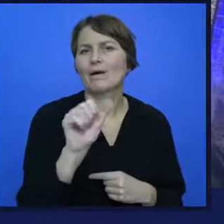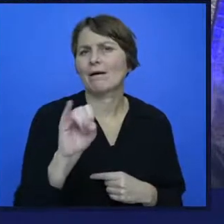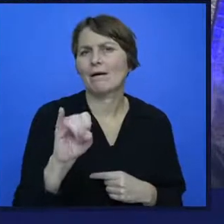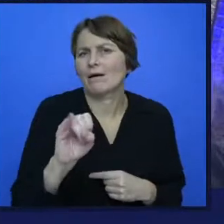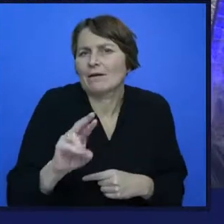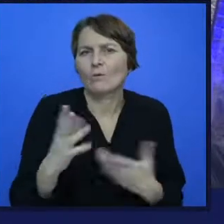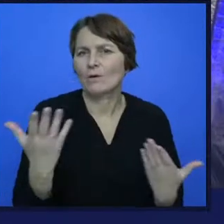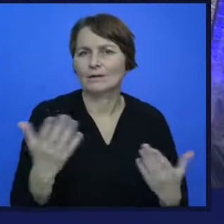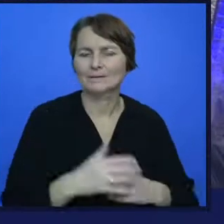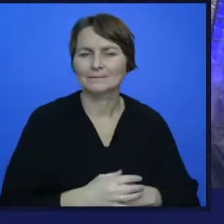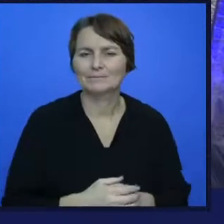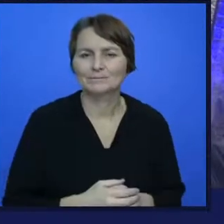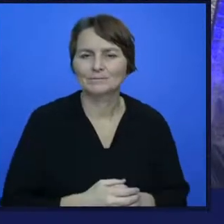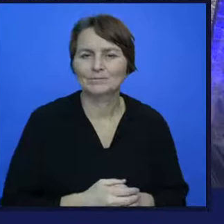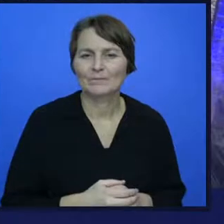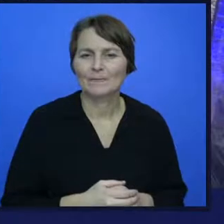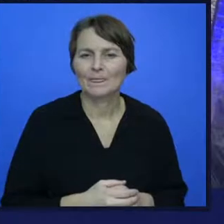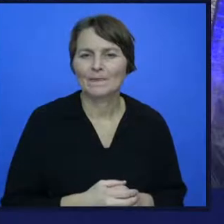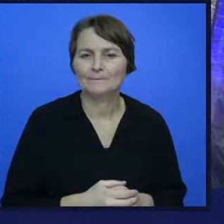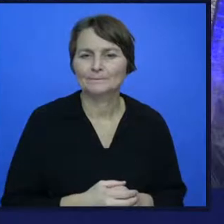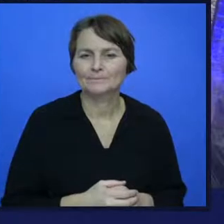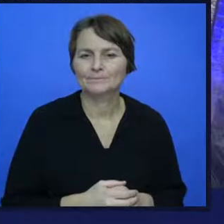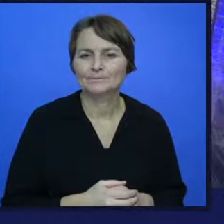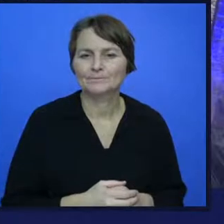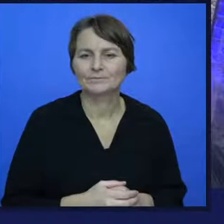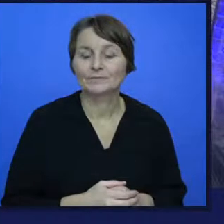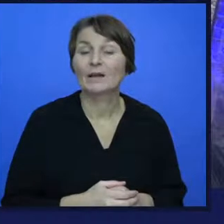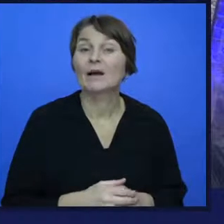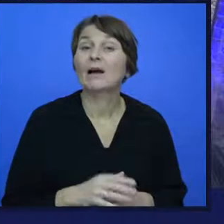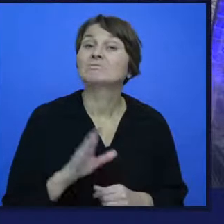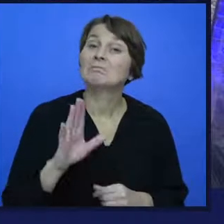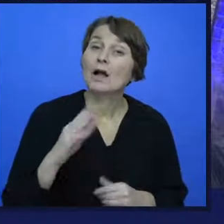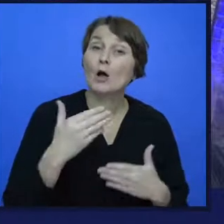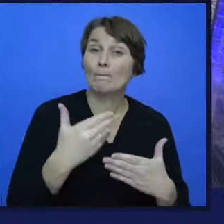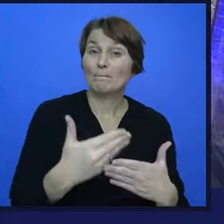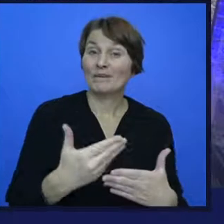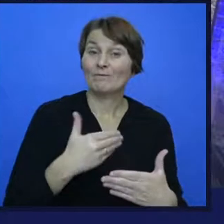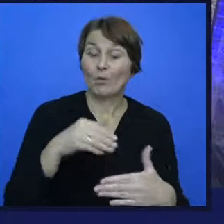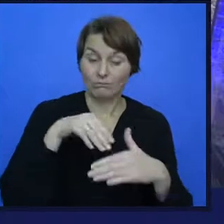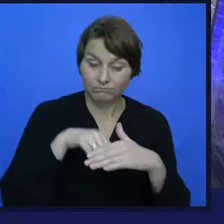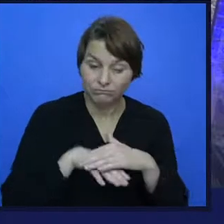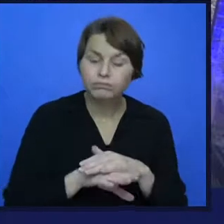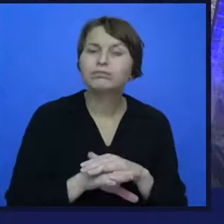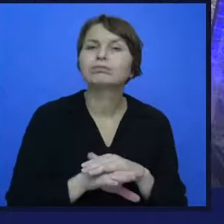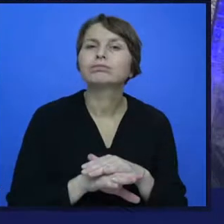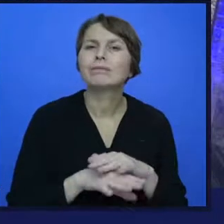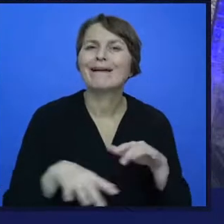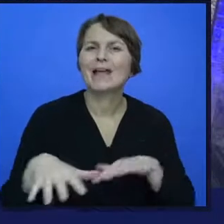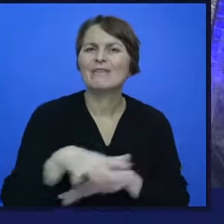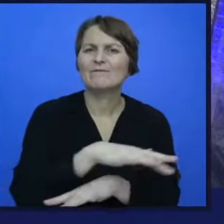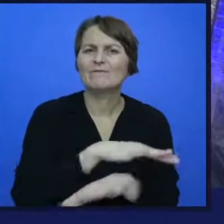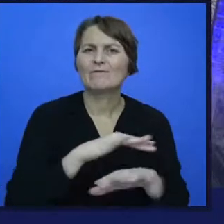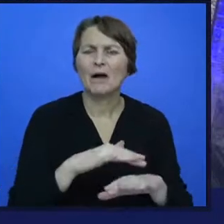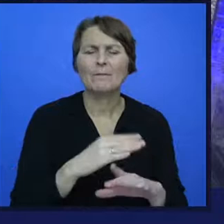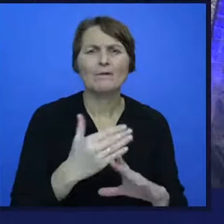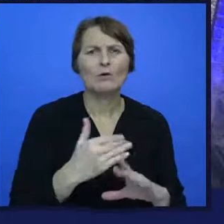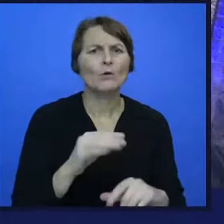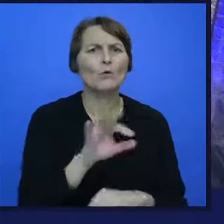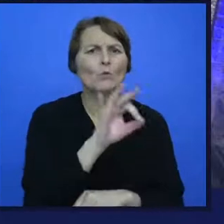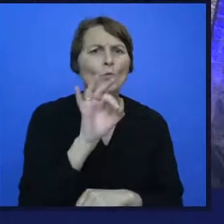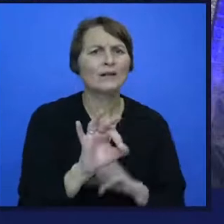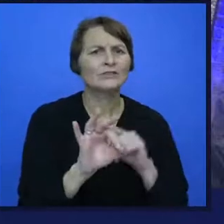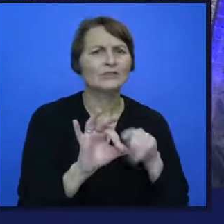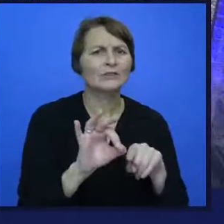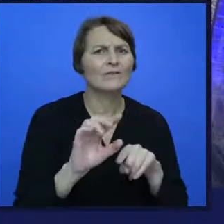I would actually, before even dabbling in an environment, I would actually fully map out what are you trying to address. I think